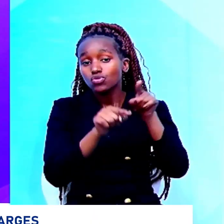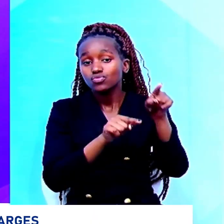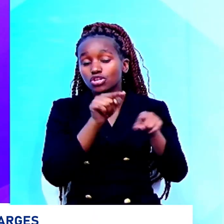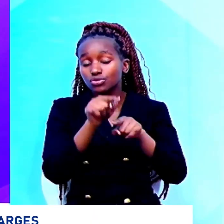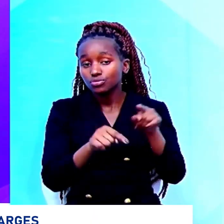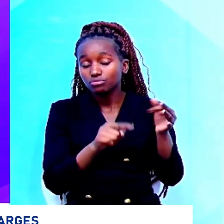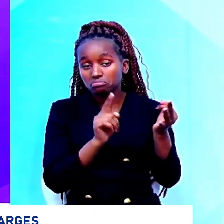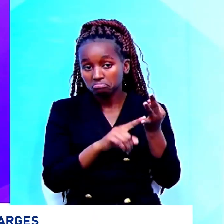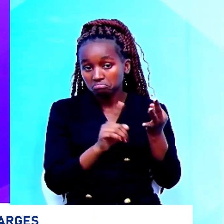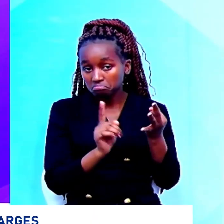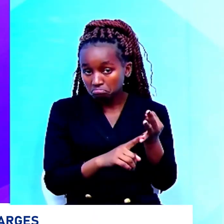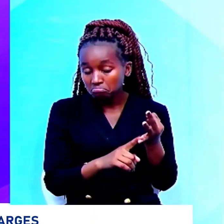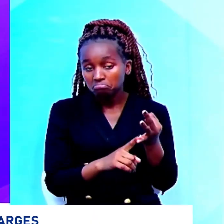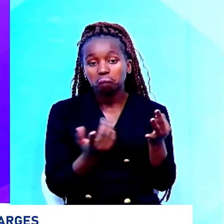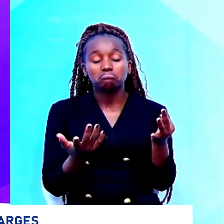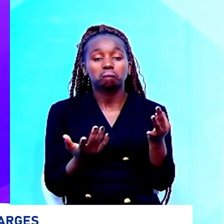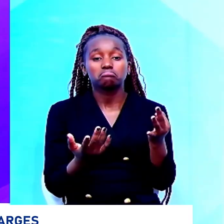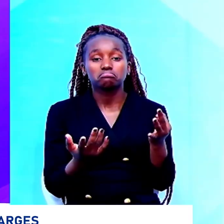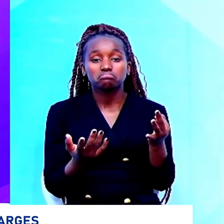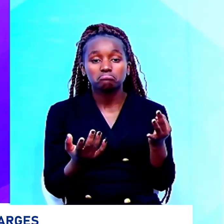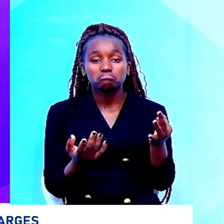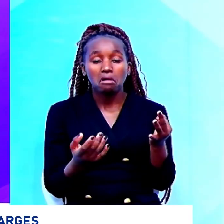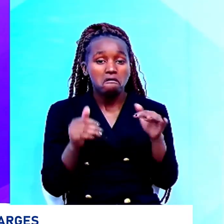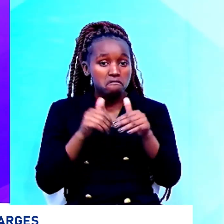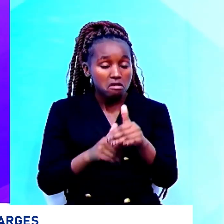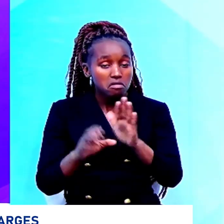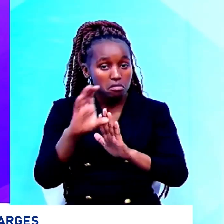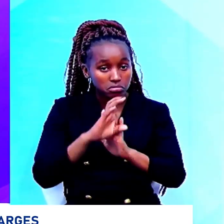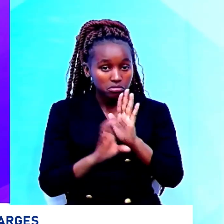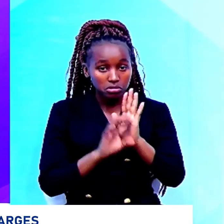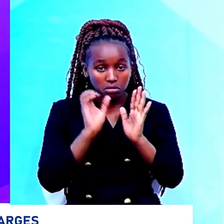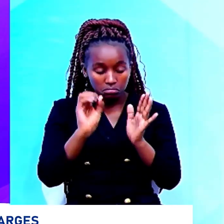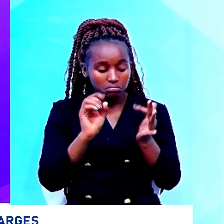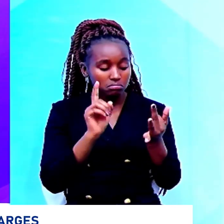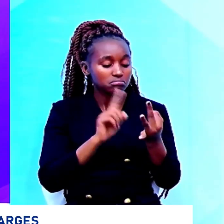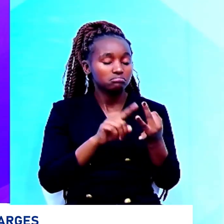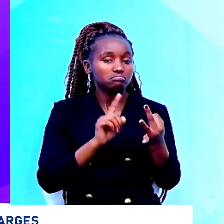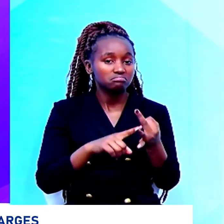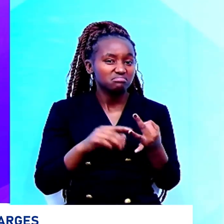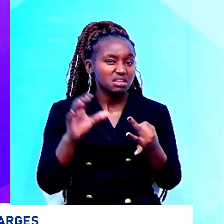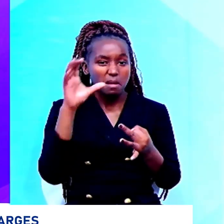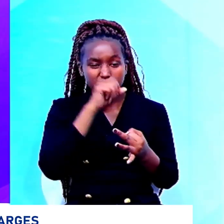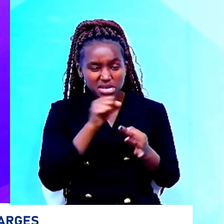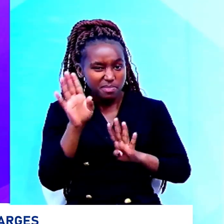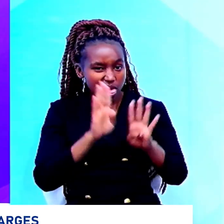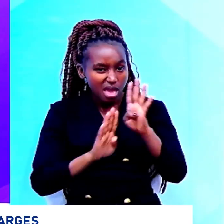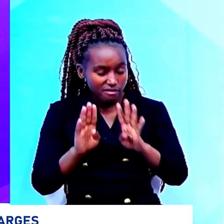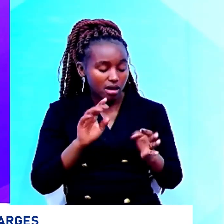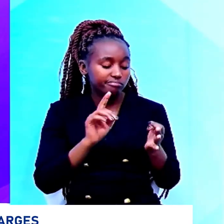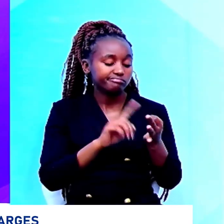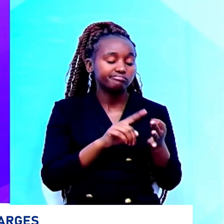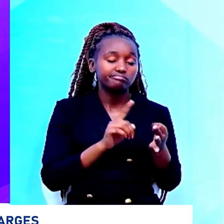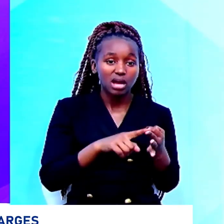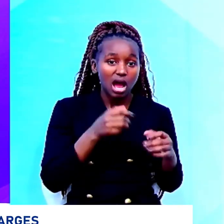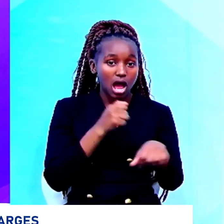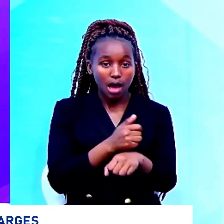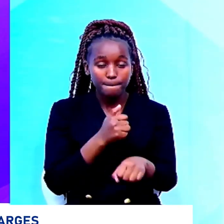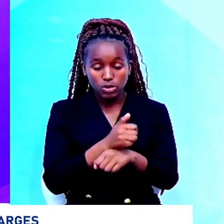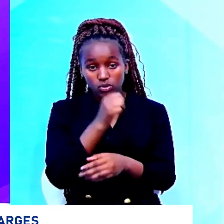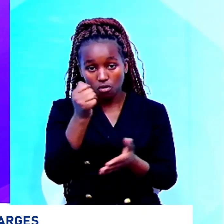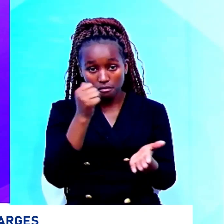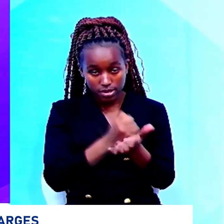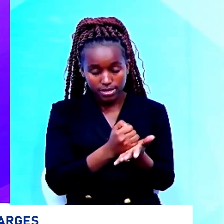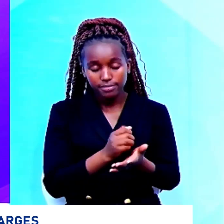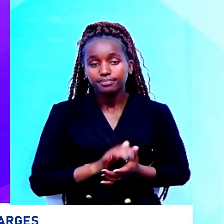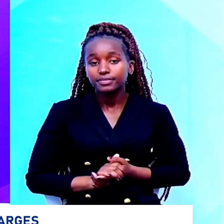is, gross violation of the Constitution, gross misconduct, and abuse of office. He is